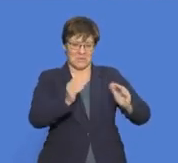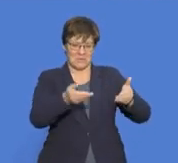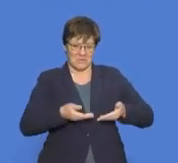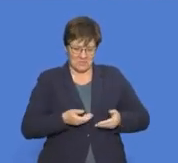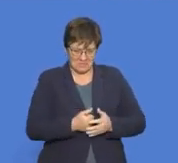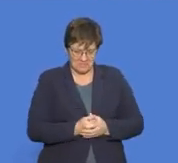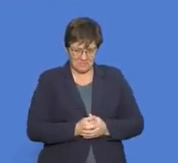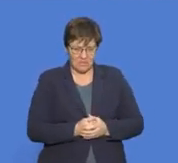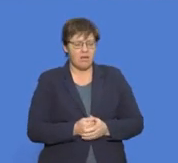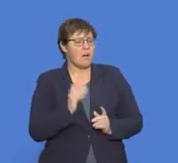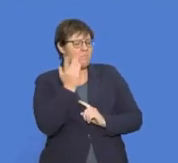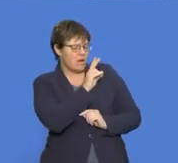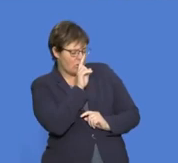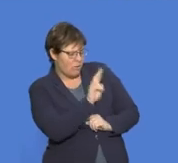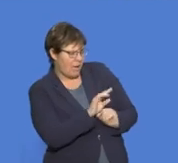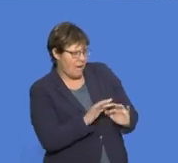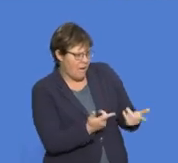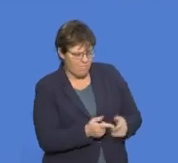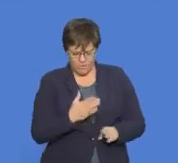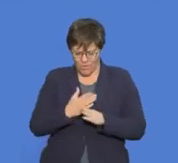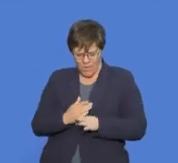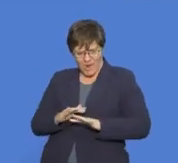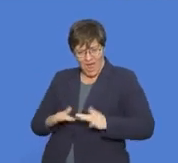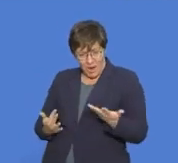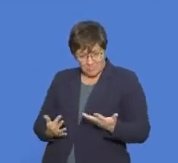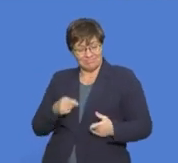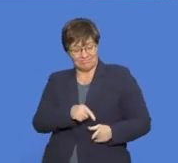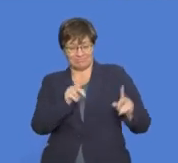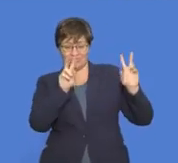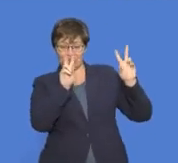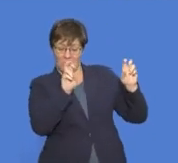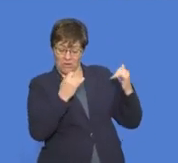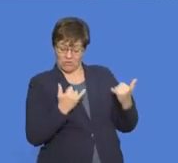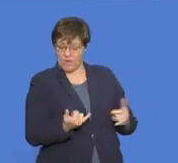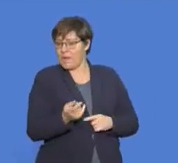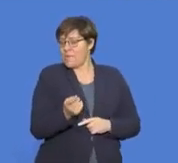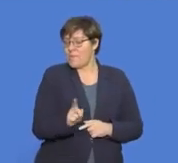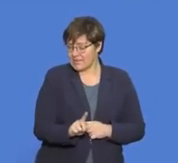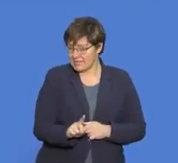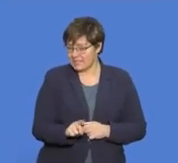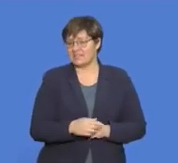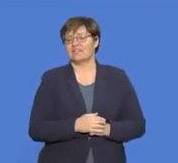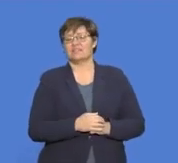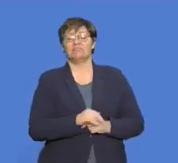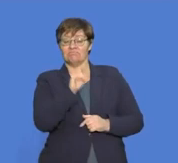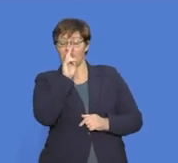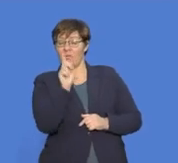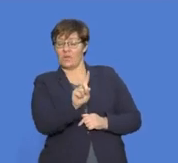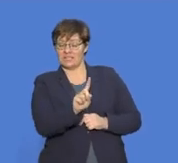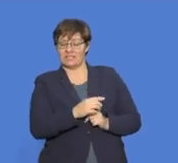like, and how they work. The topic of today's lesson is looking at